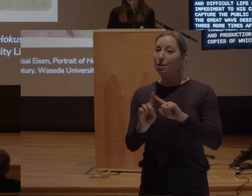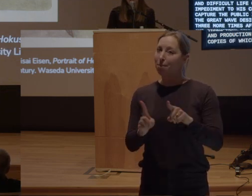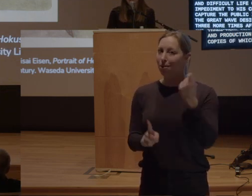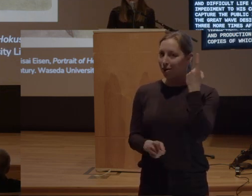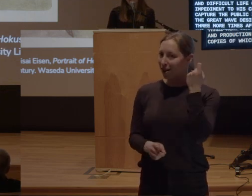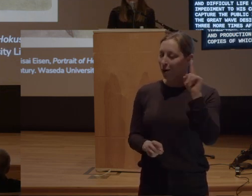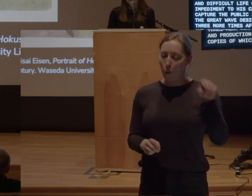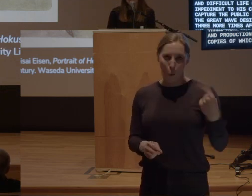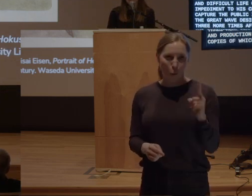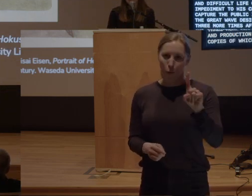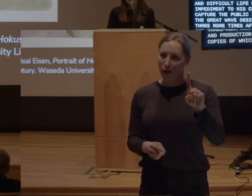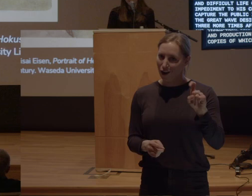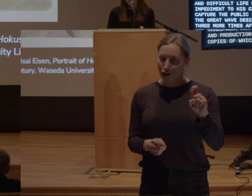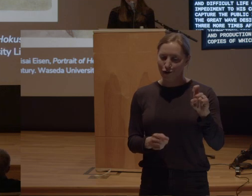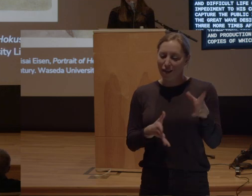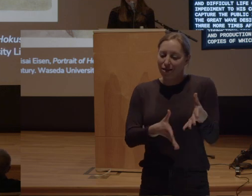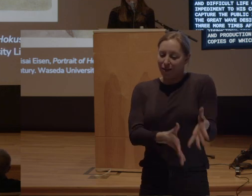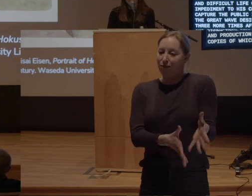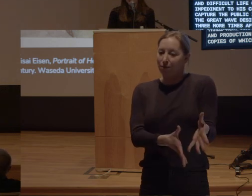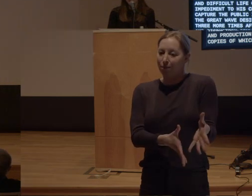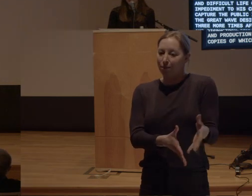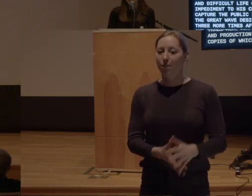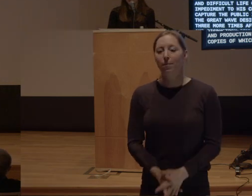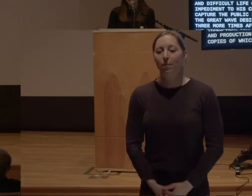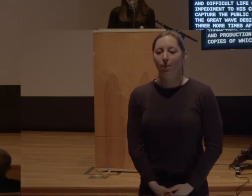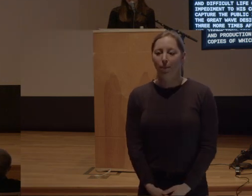so remain.